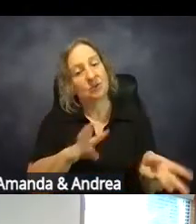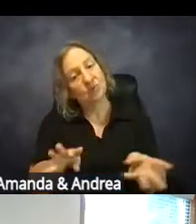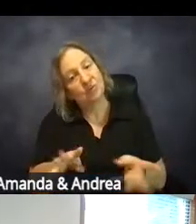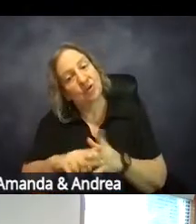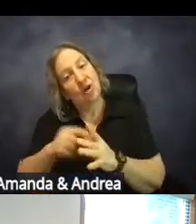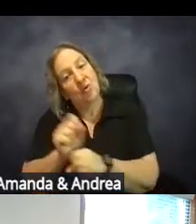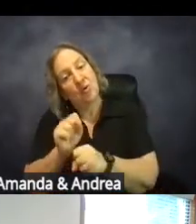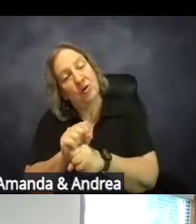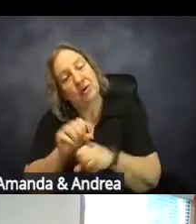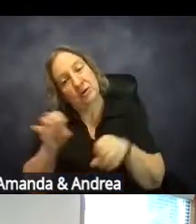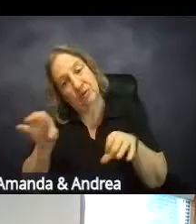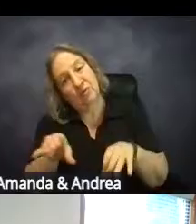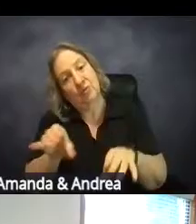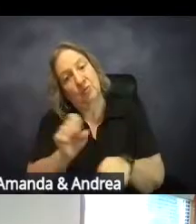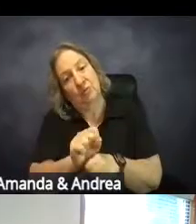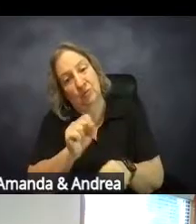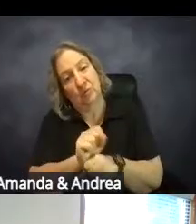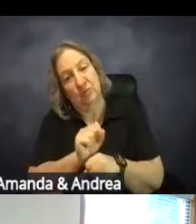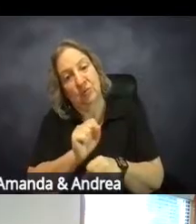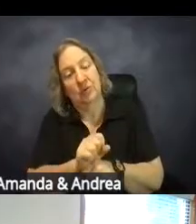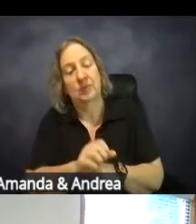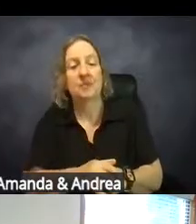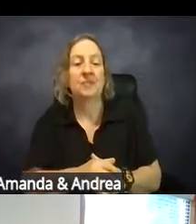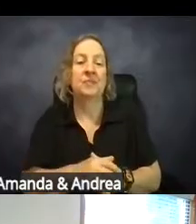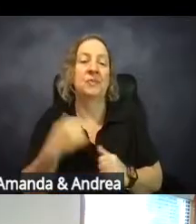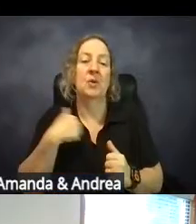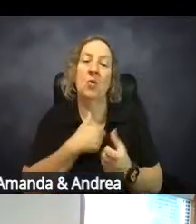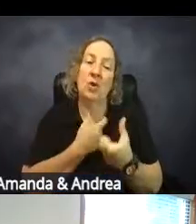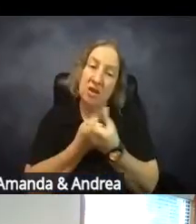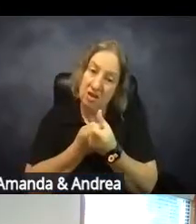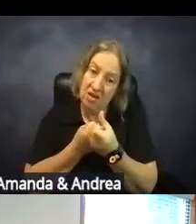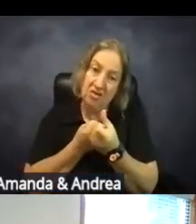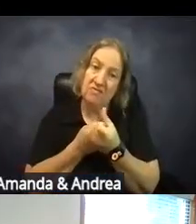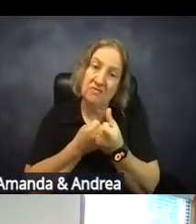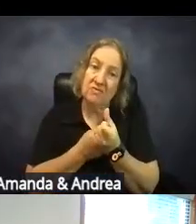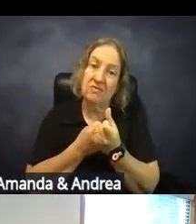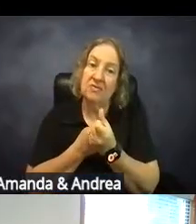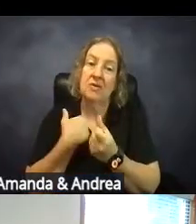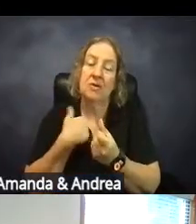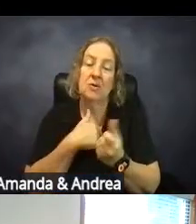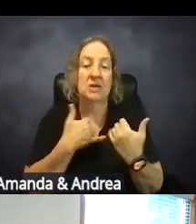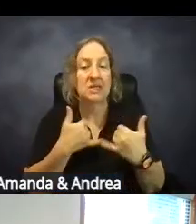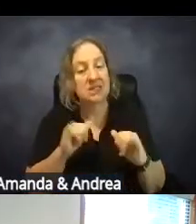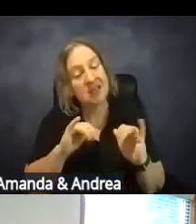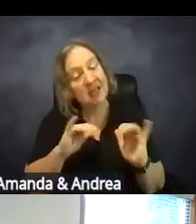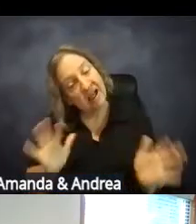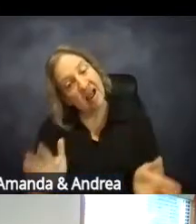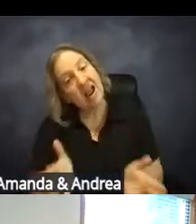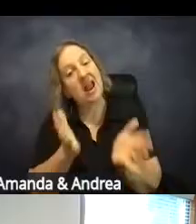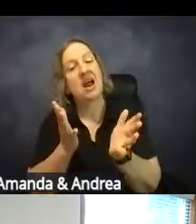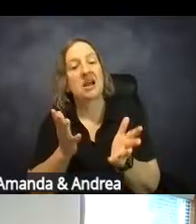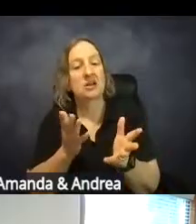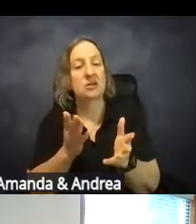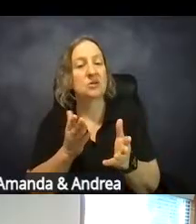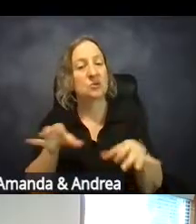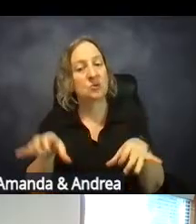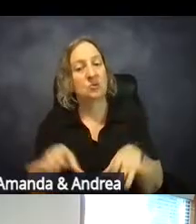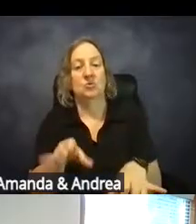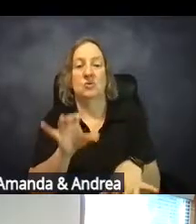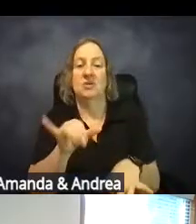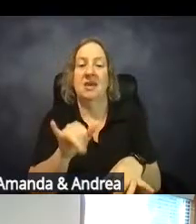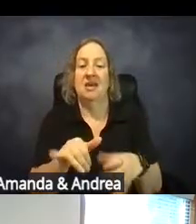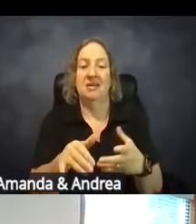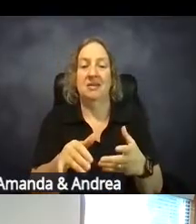this work done. So we're advocating. We're still pushing to get this done,